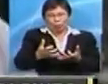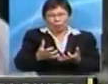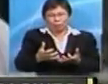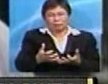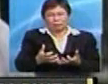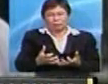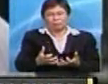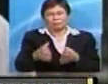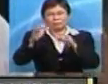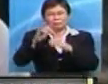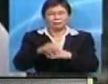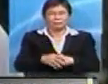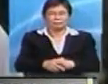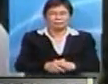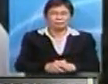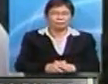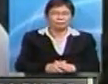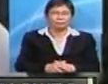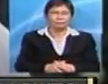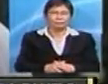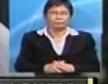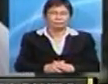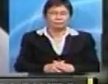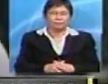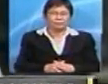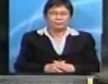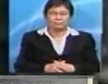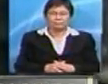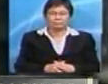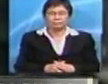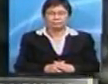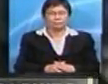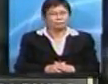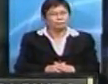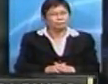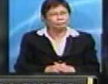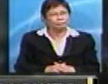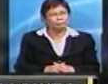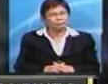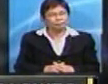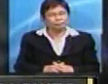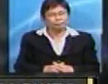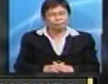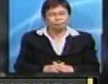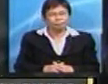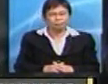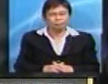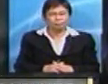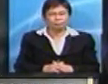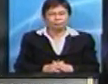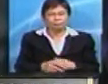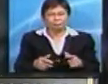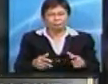for the Chinese families or the issue around the Chinese families. My question is twofold. The first one being that shouldn't she be